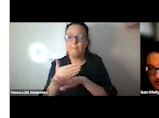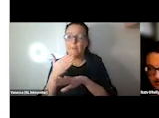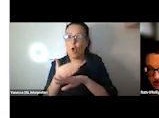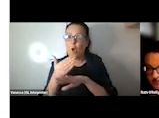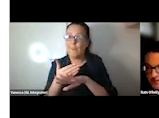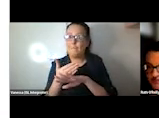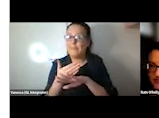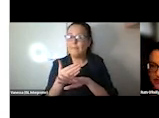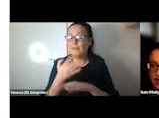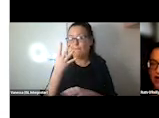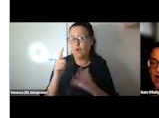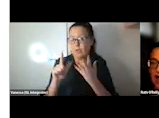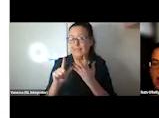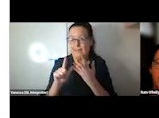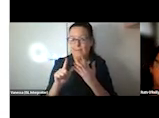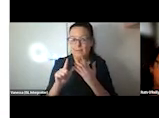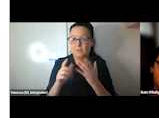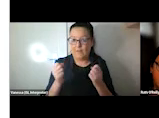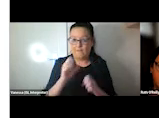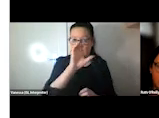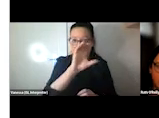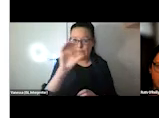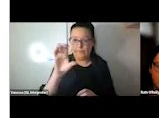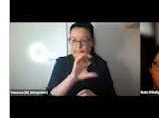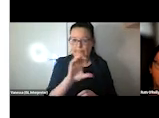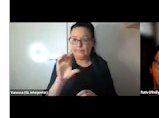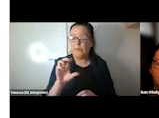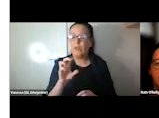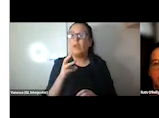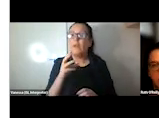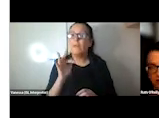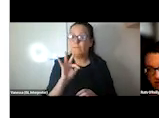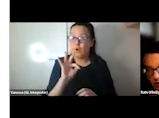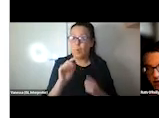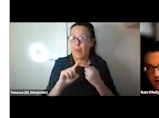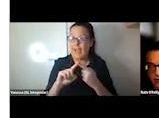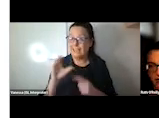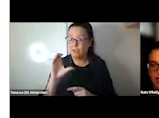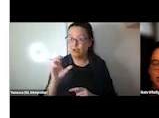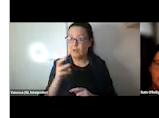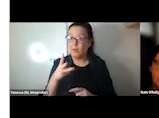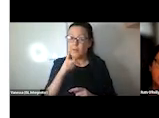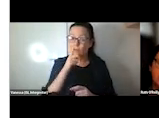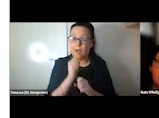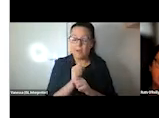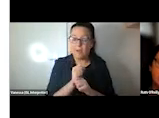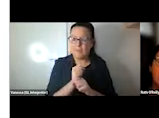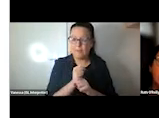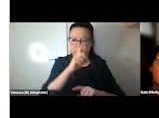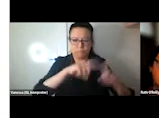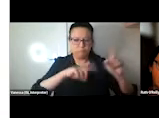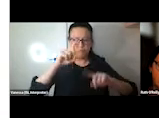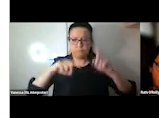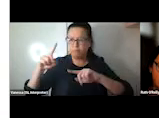Section 47. And I know Fionnuala and Caitríona are going to talk about the range of guidance that's